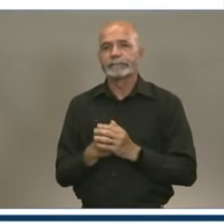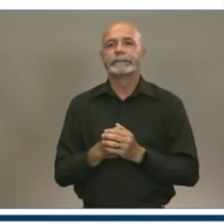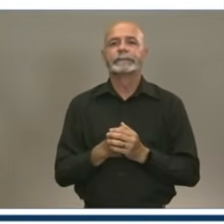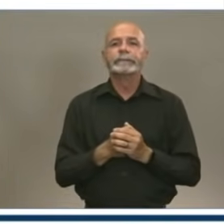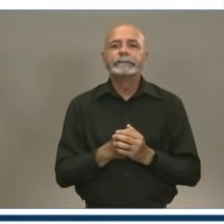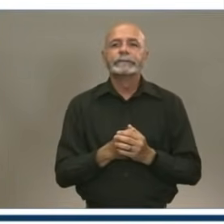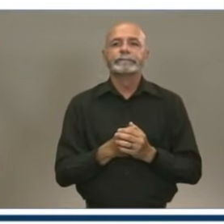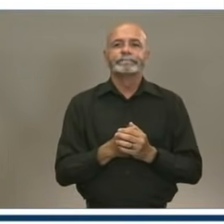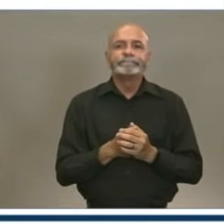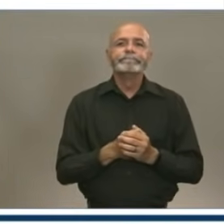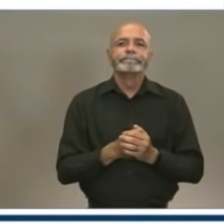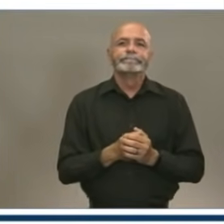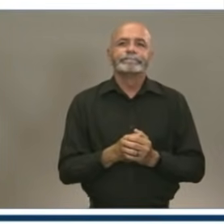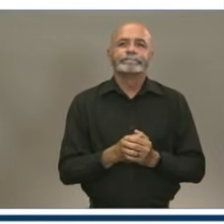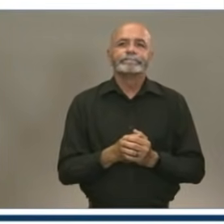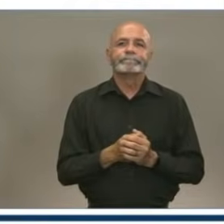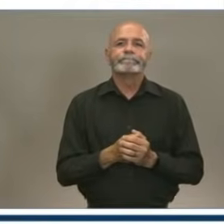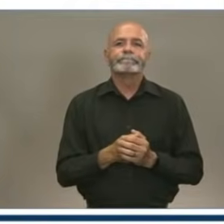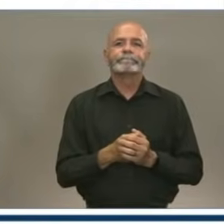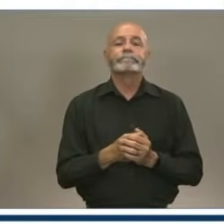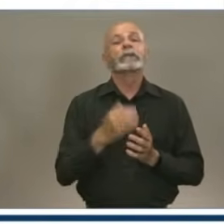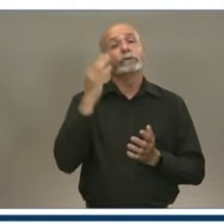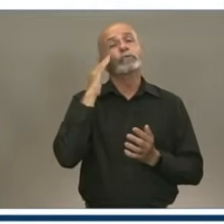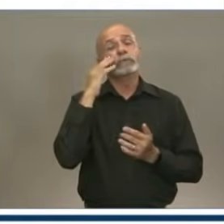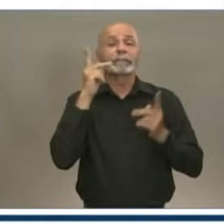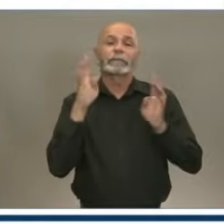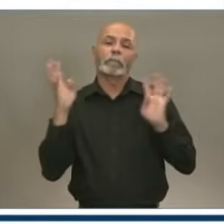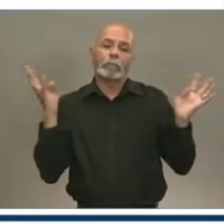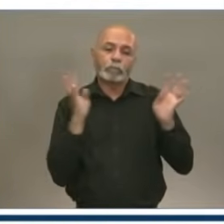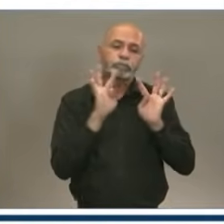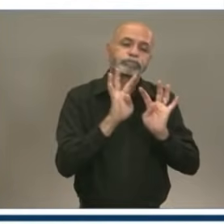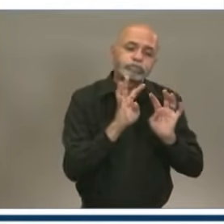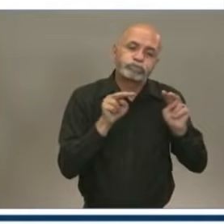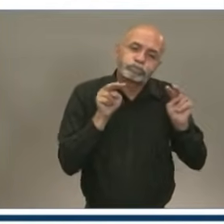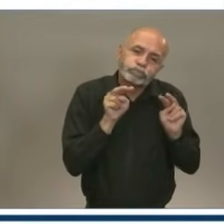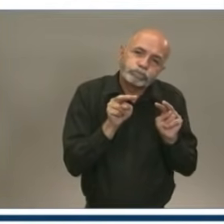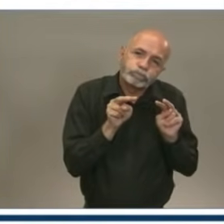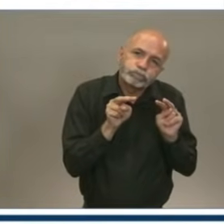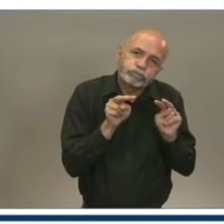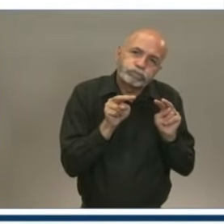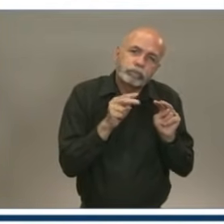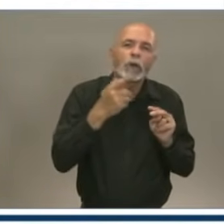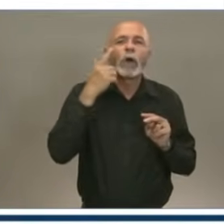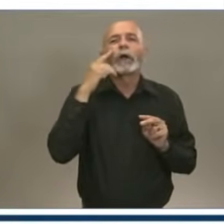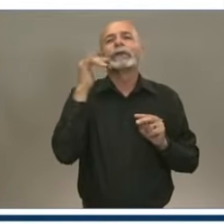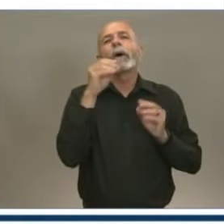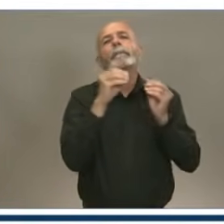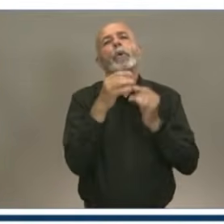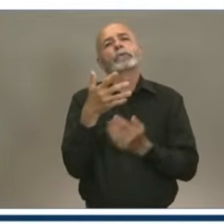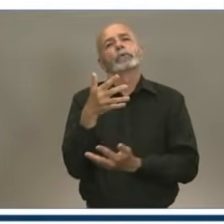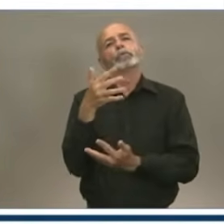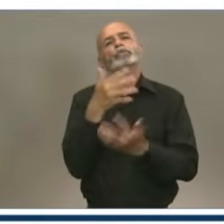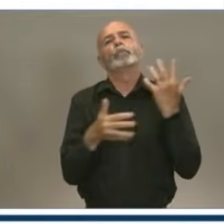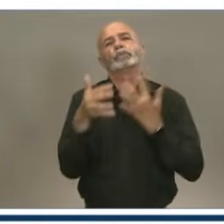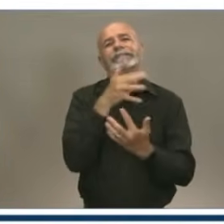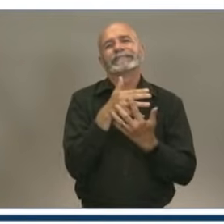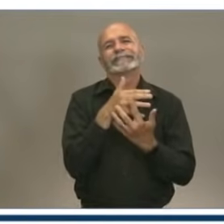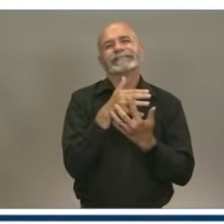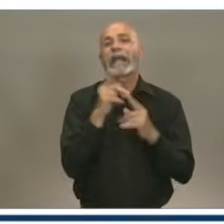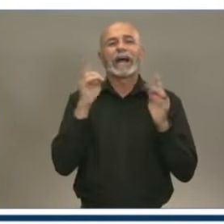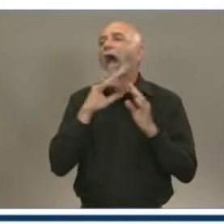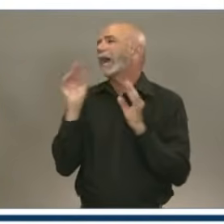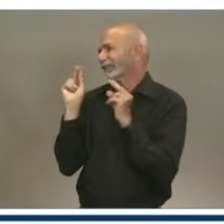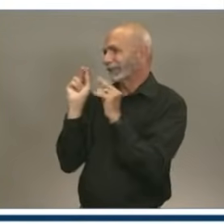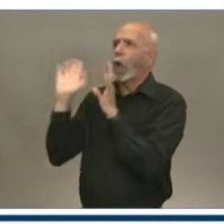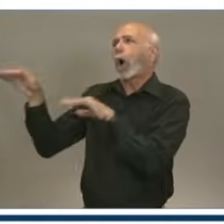that things like a visitation would be considered the equivalent of a social event. Lots of people intermingling. And this is